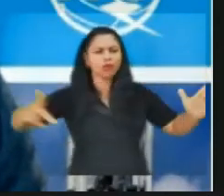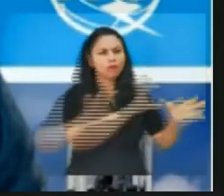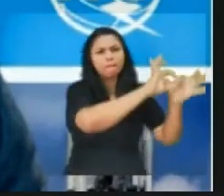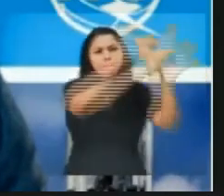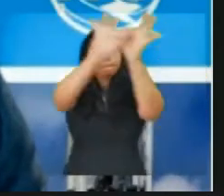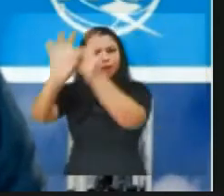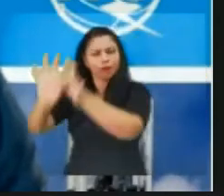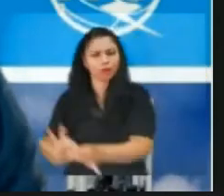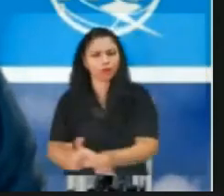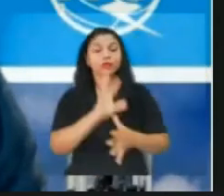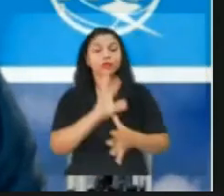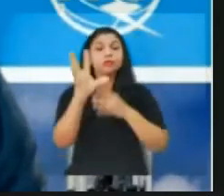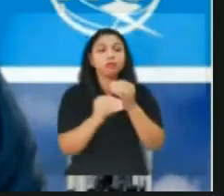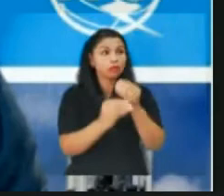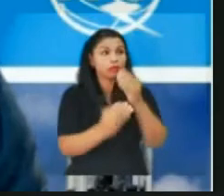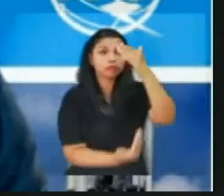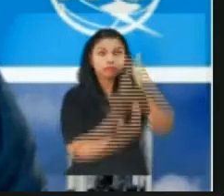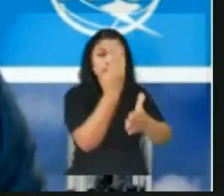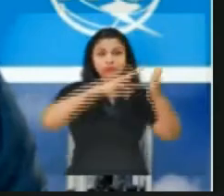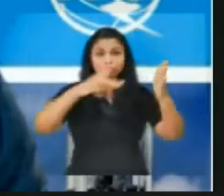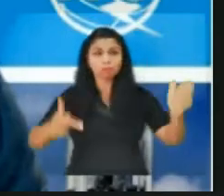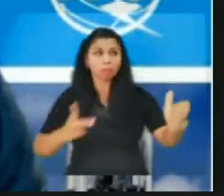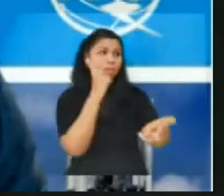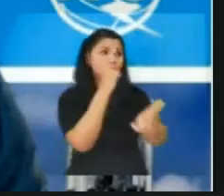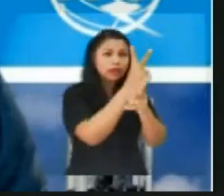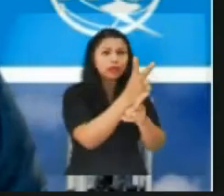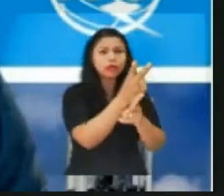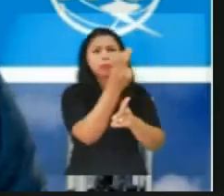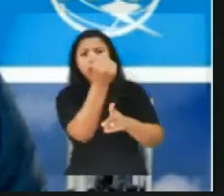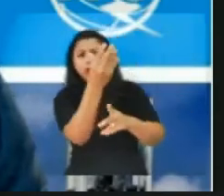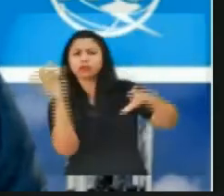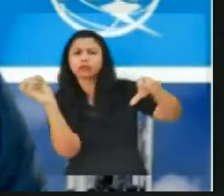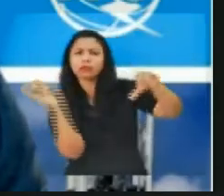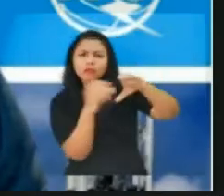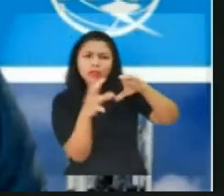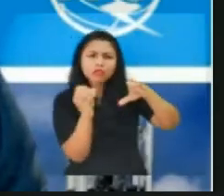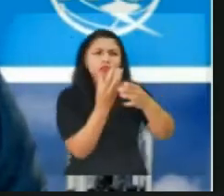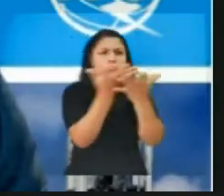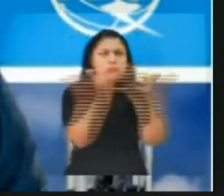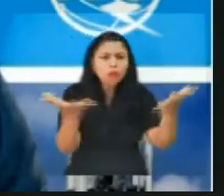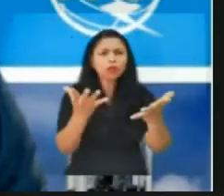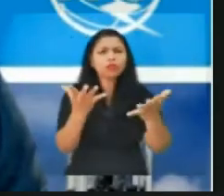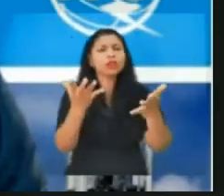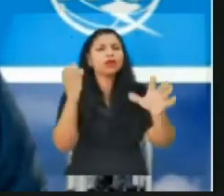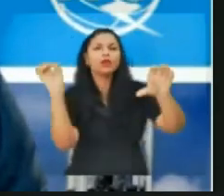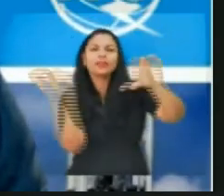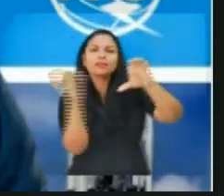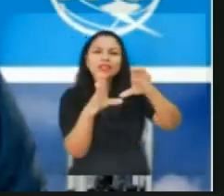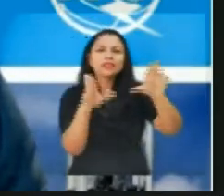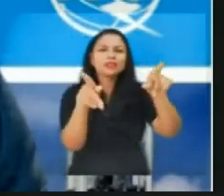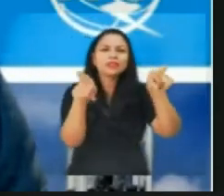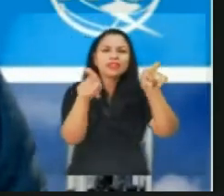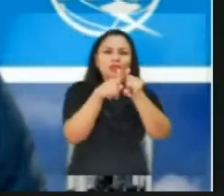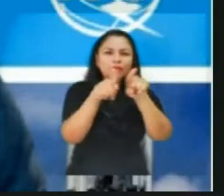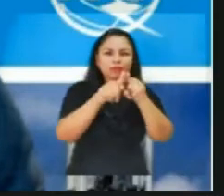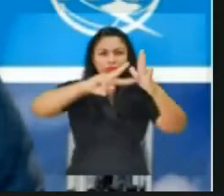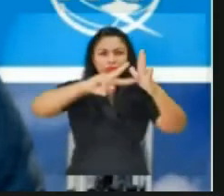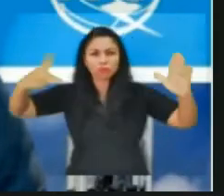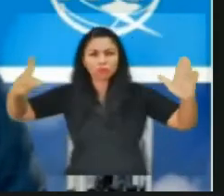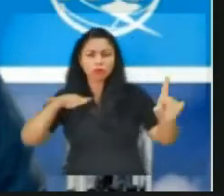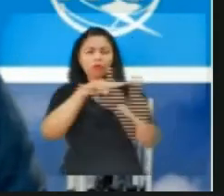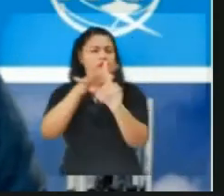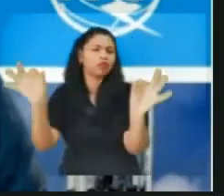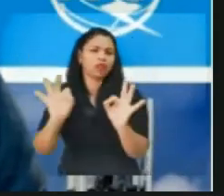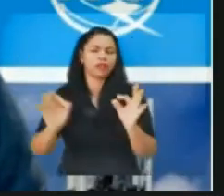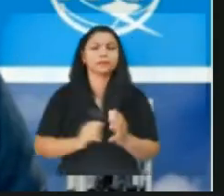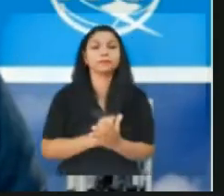development of good technologies without putting in danger the investments done in the existing networks. The next meeting of the